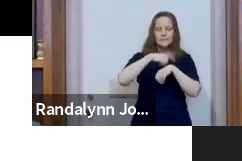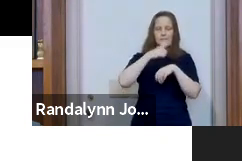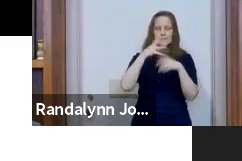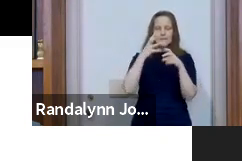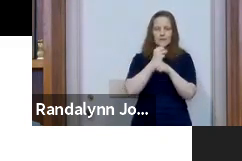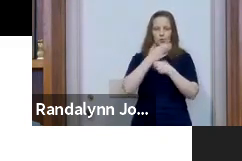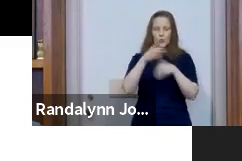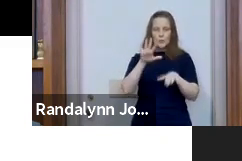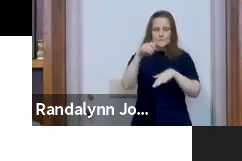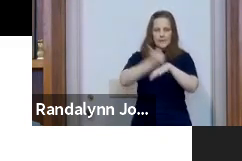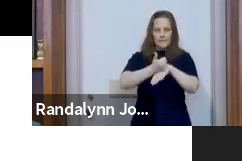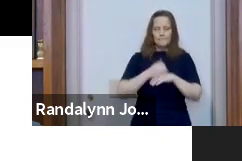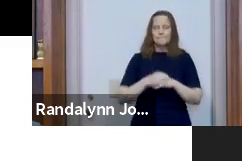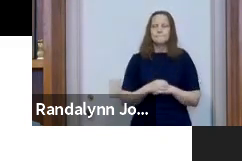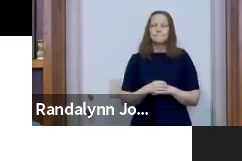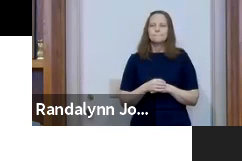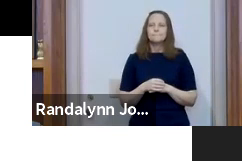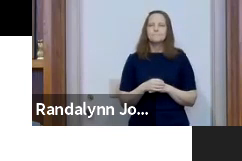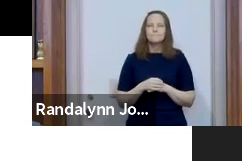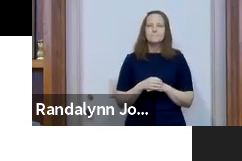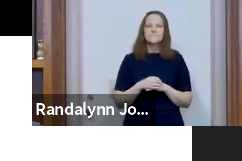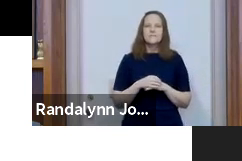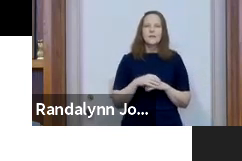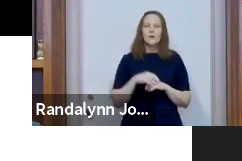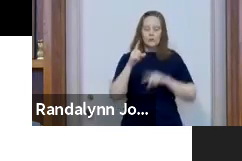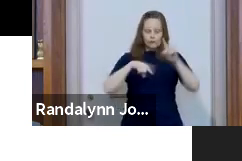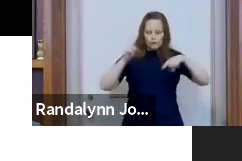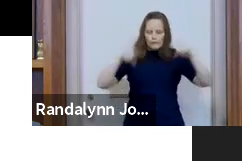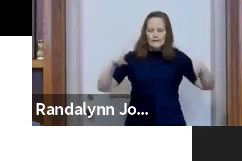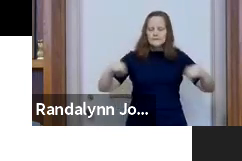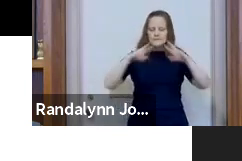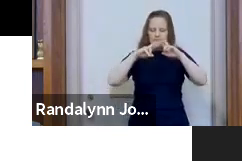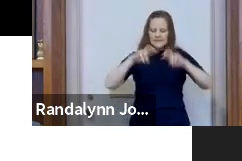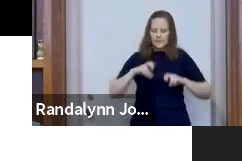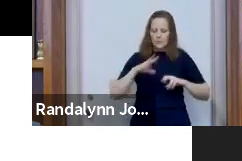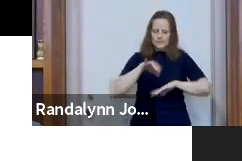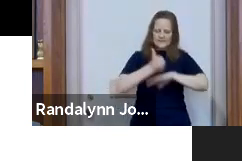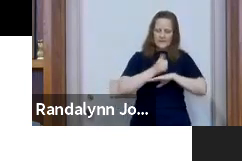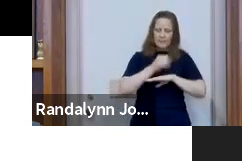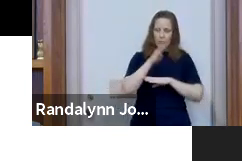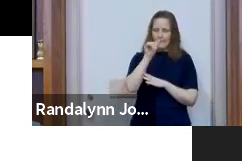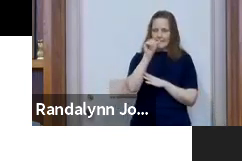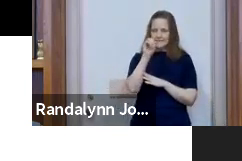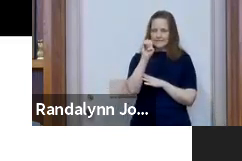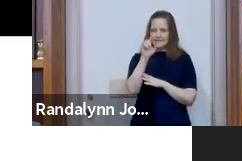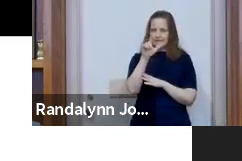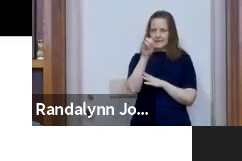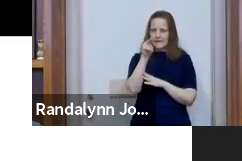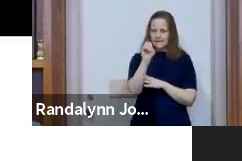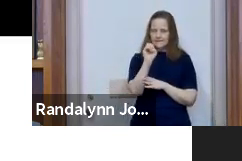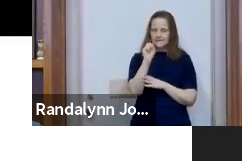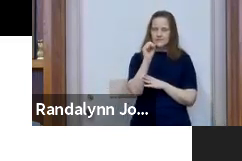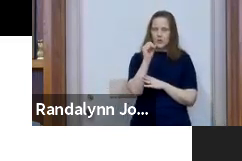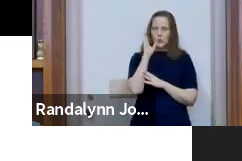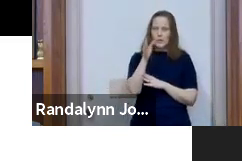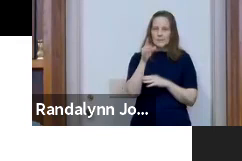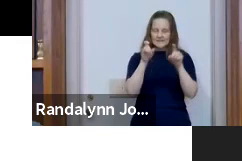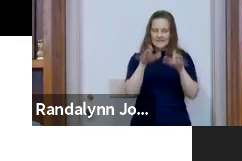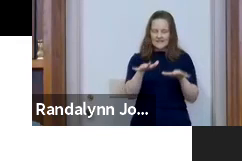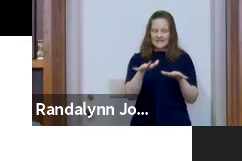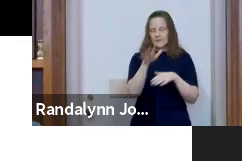their rooms set up. We are doing some random testing. We want to establish a baseline, and so we will be testing somewhere